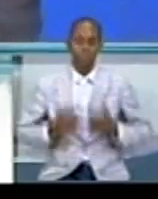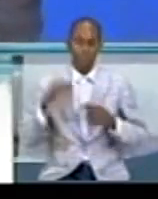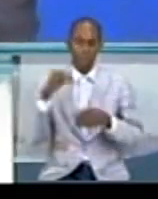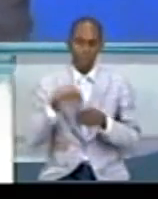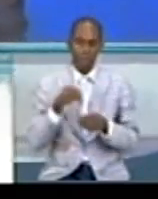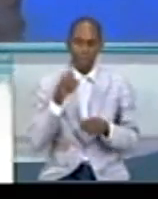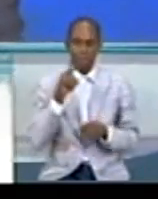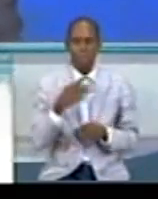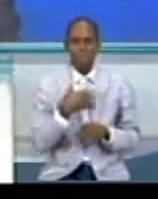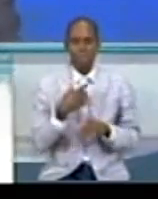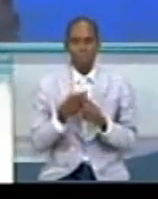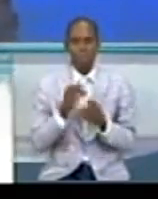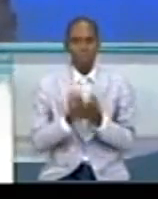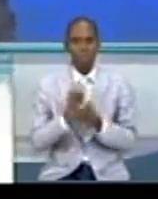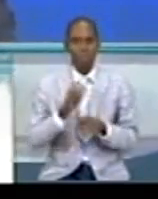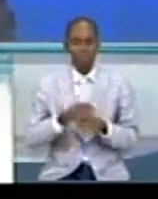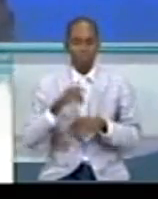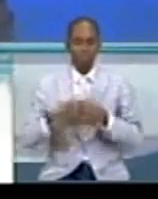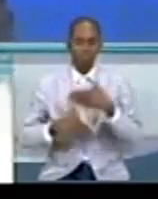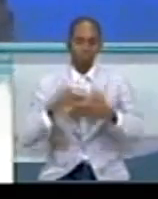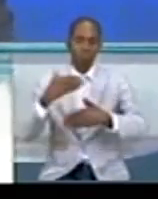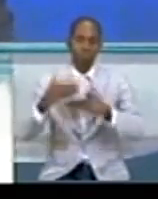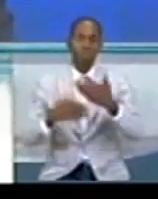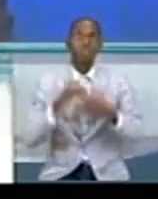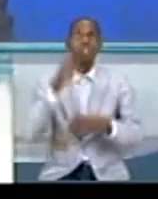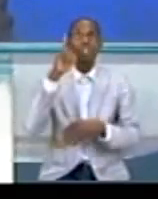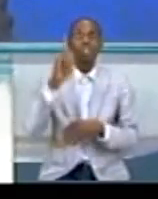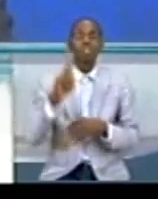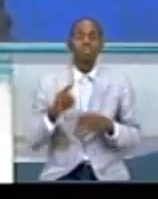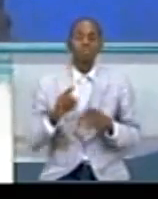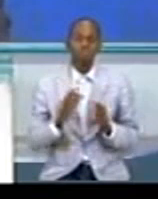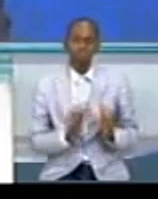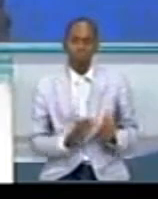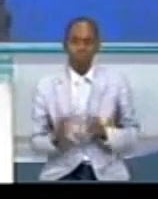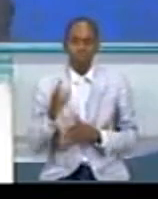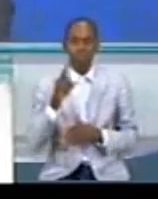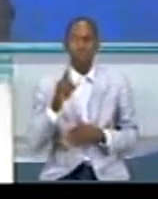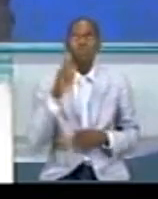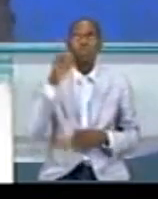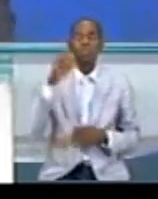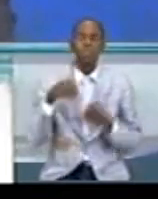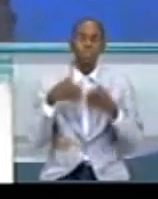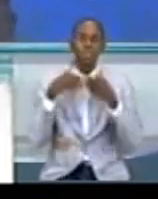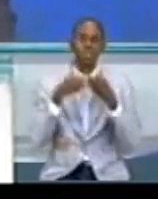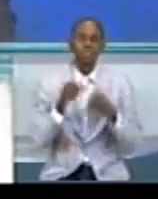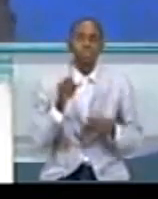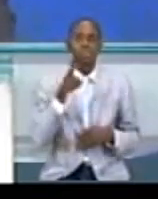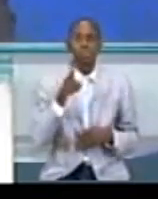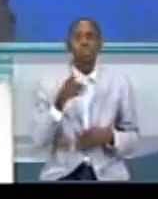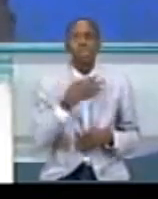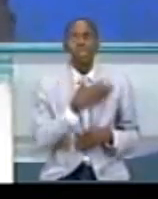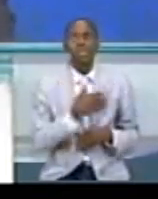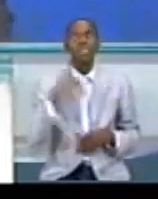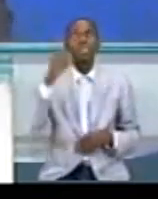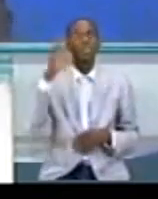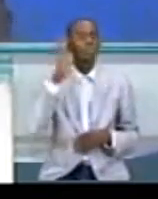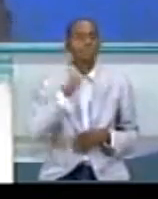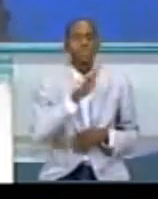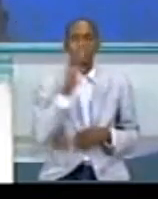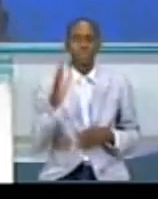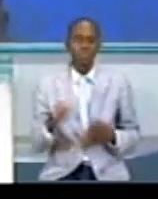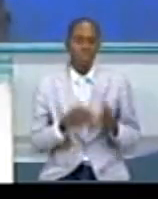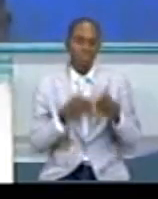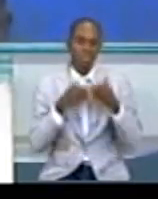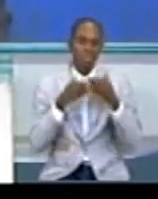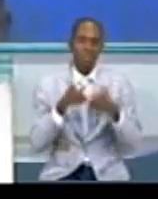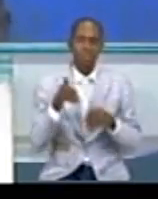time on, he guides you. He leads you. And he will never lead you into darkness.